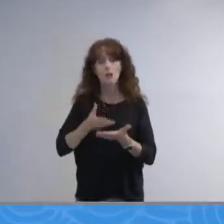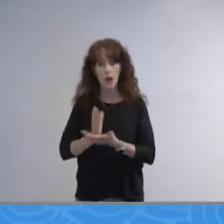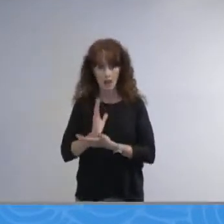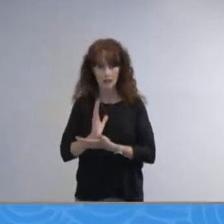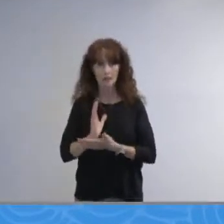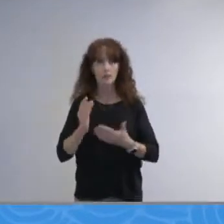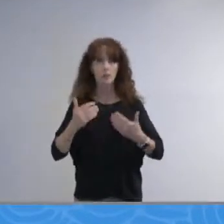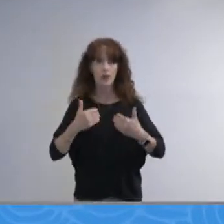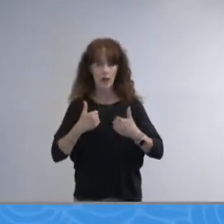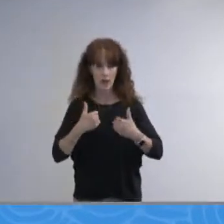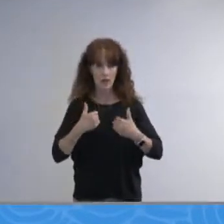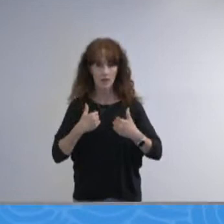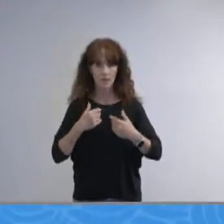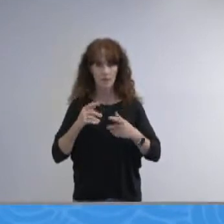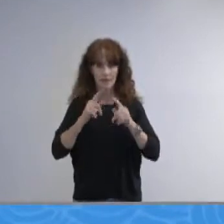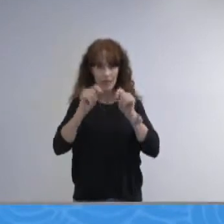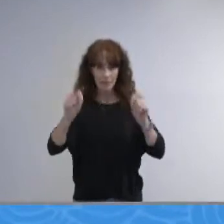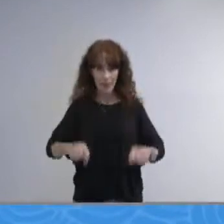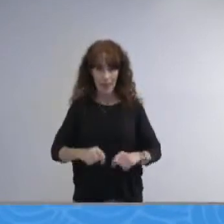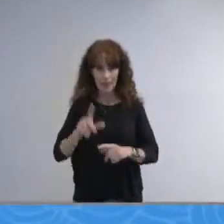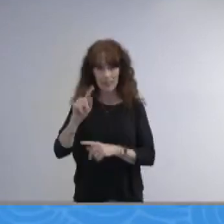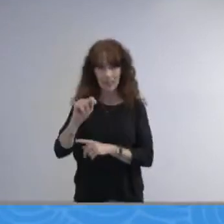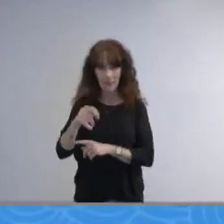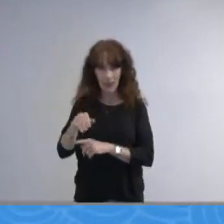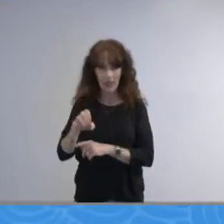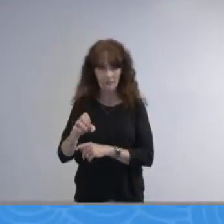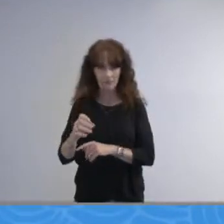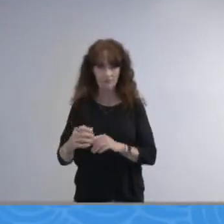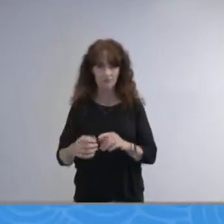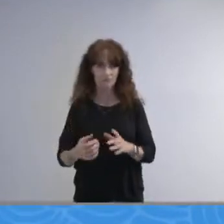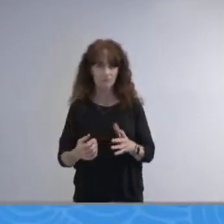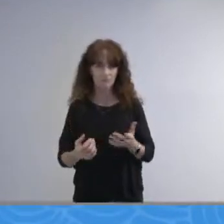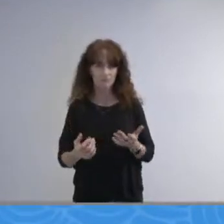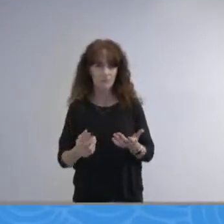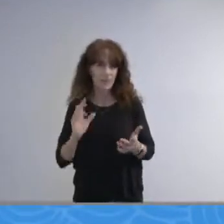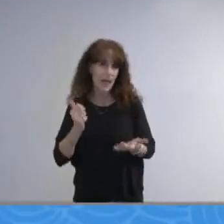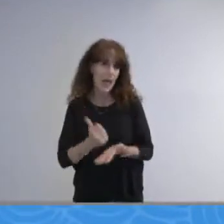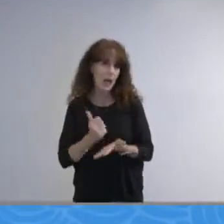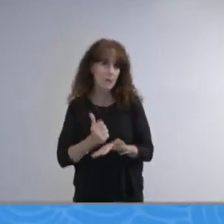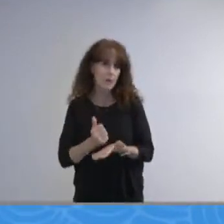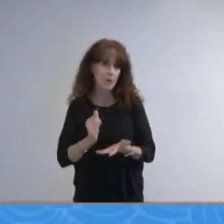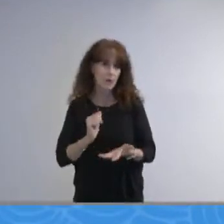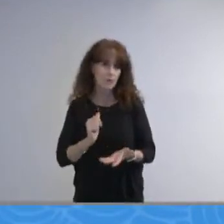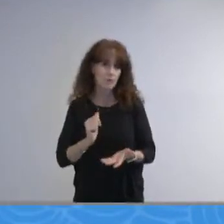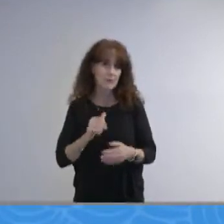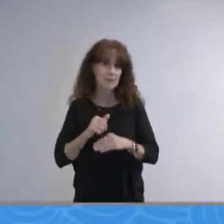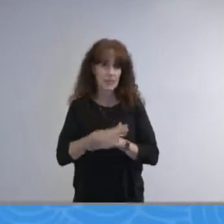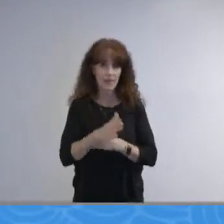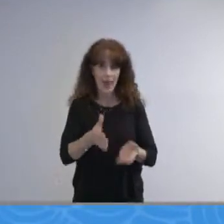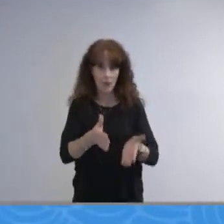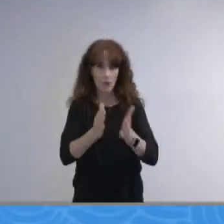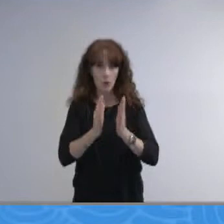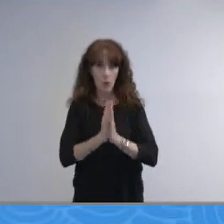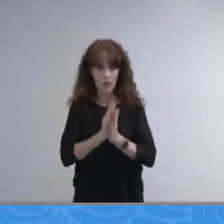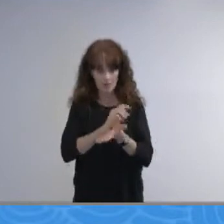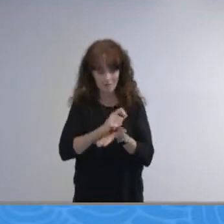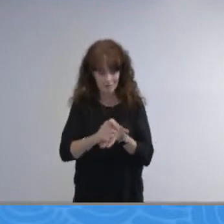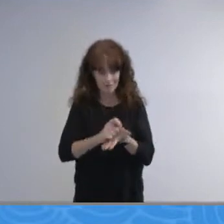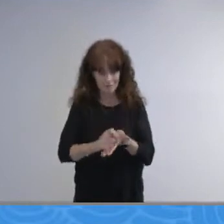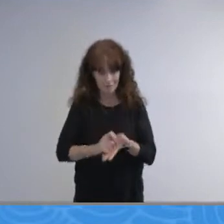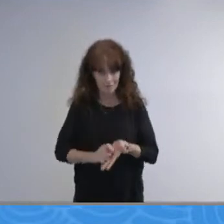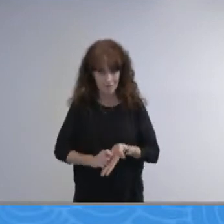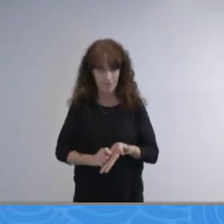have templates that can help you put that request in writing.